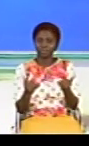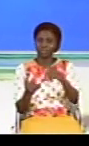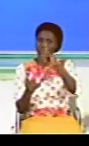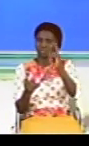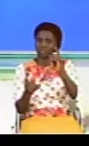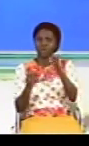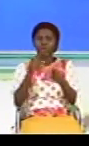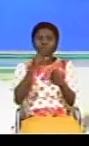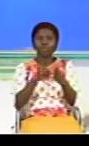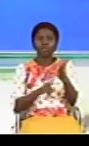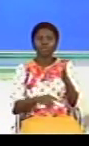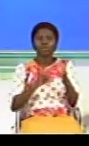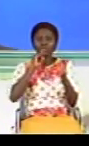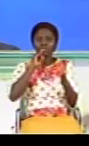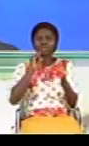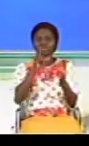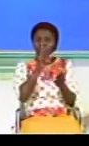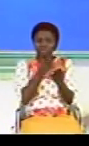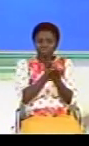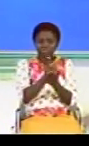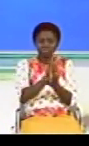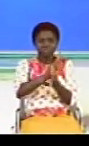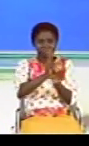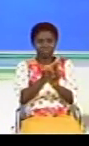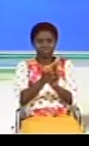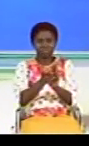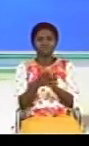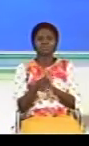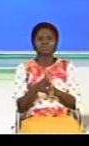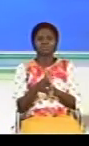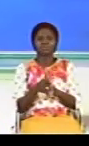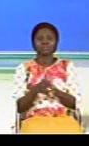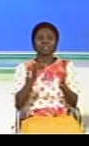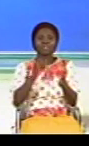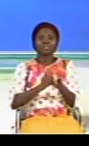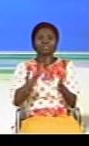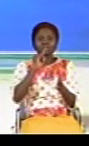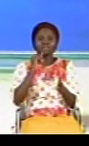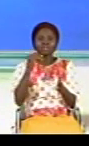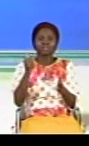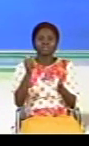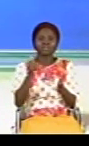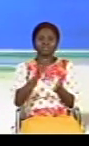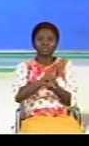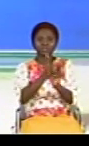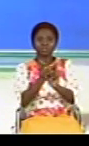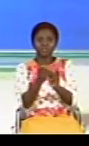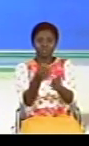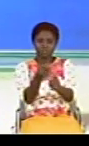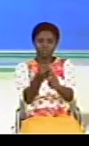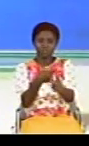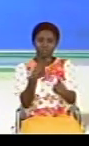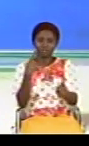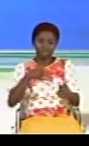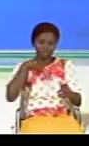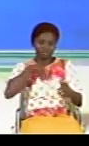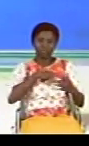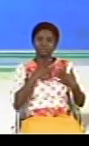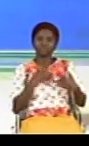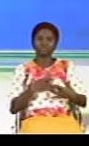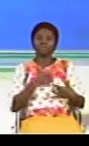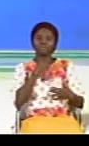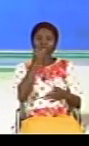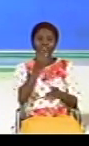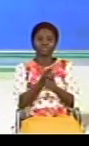It's repentance coming from the heart. Not just from your lips, I've sinned. Not just from your head,